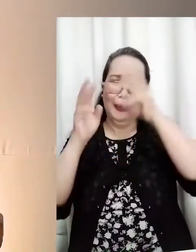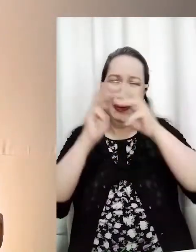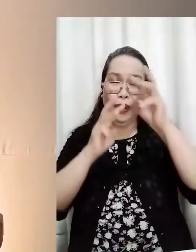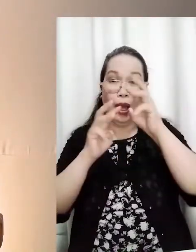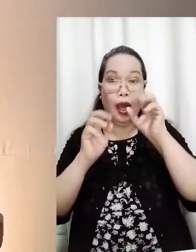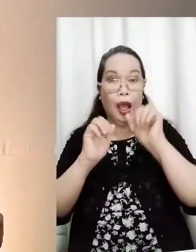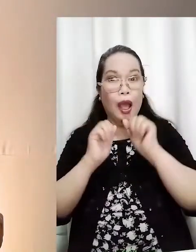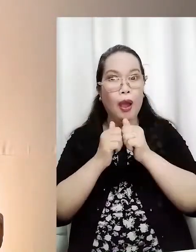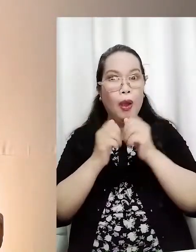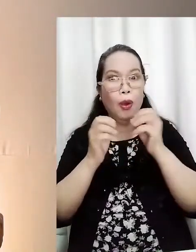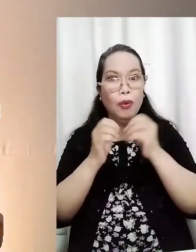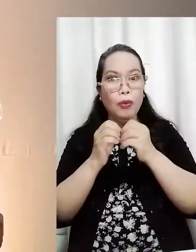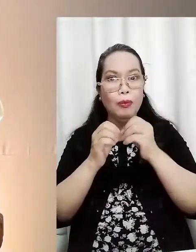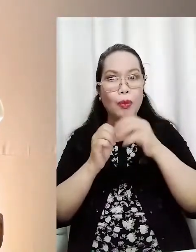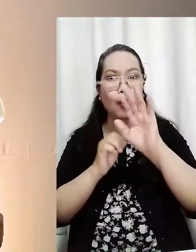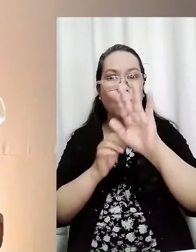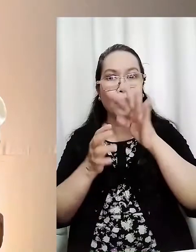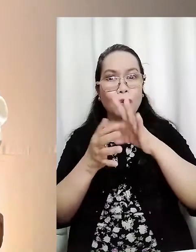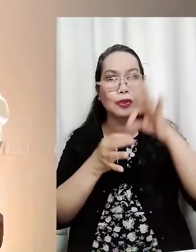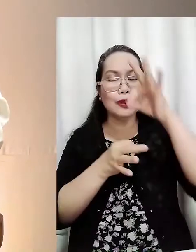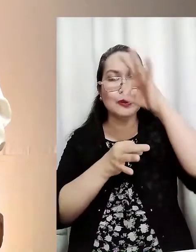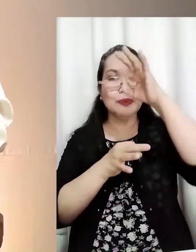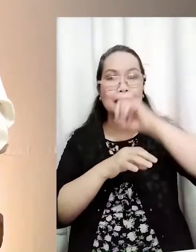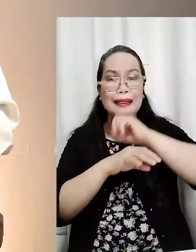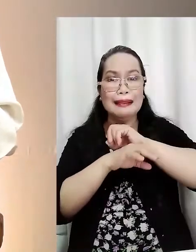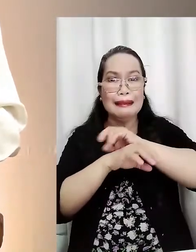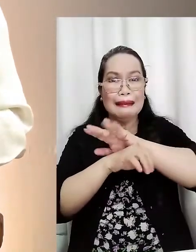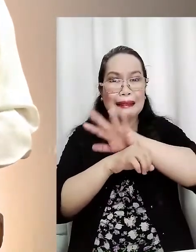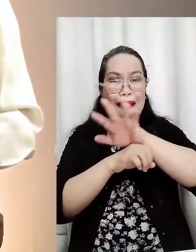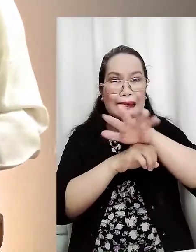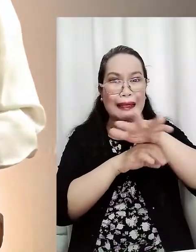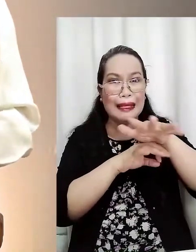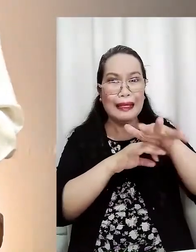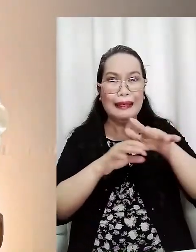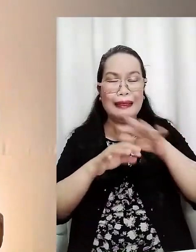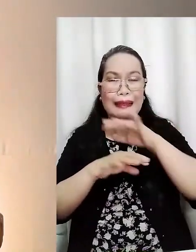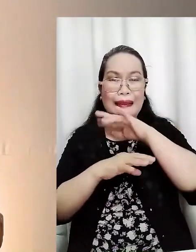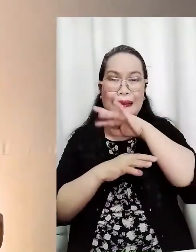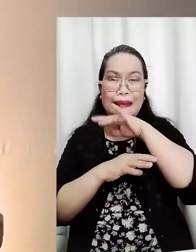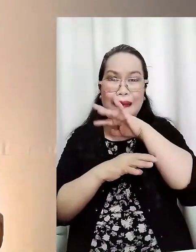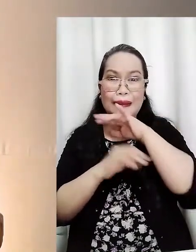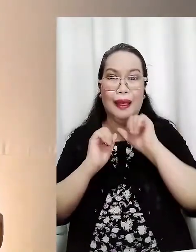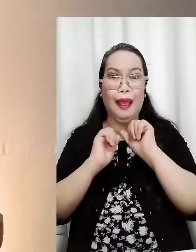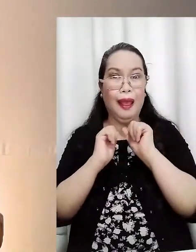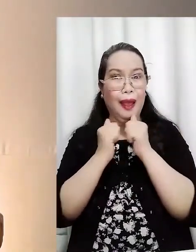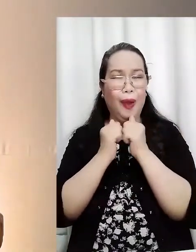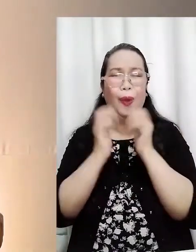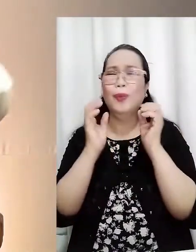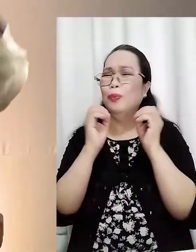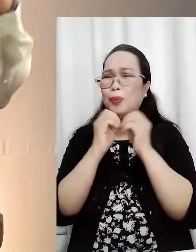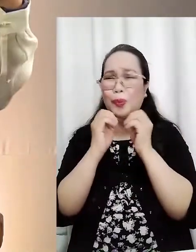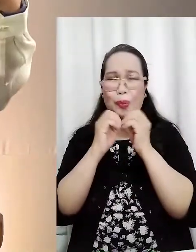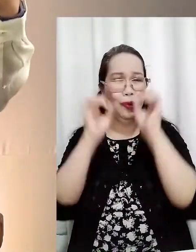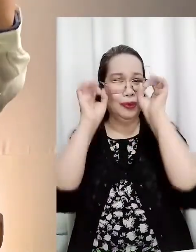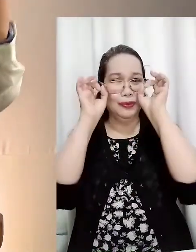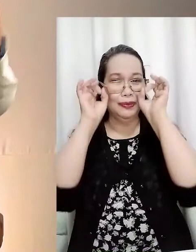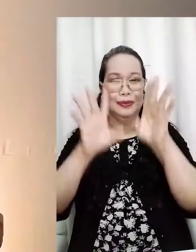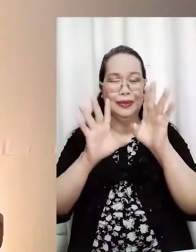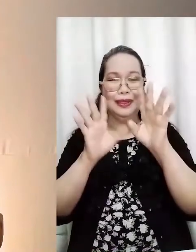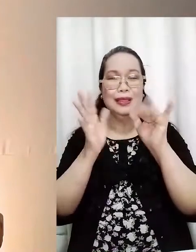spiritual contagion or spiritual infection? Ganon din po ang mangyayari sa atin. It